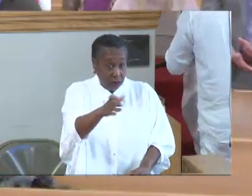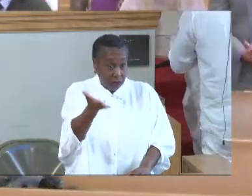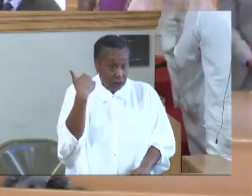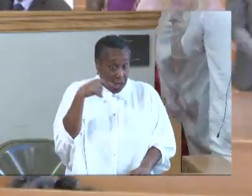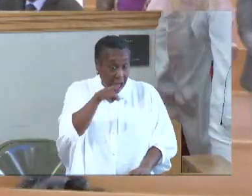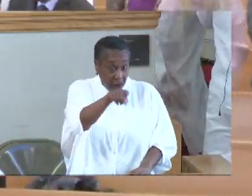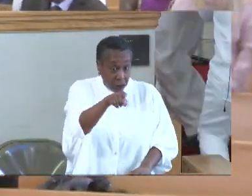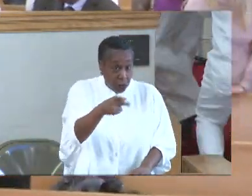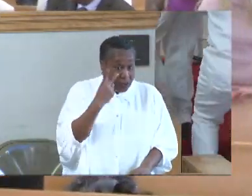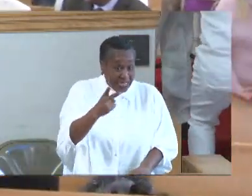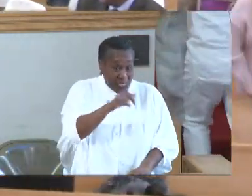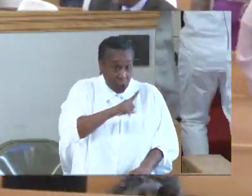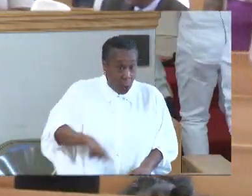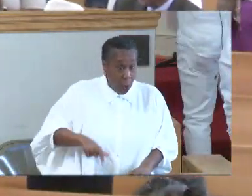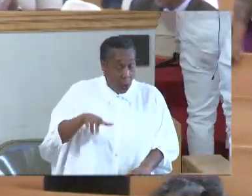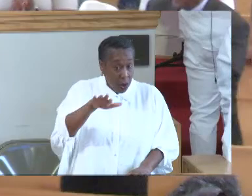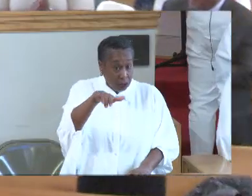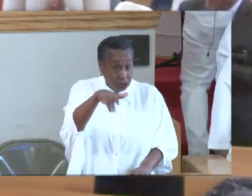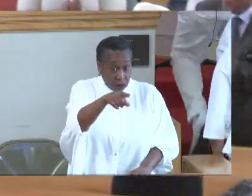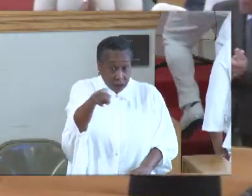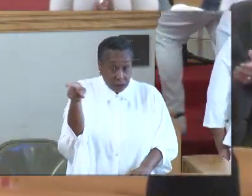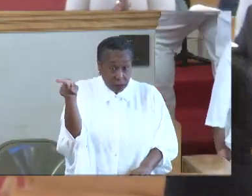Have you seen him?